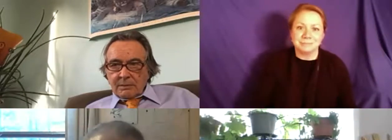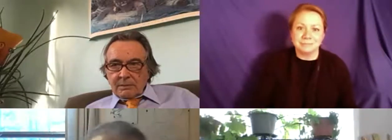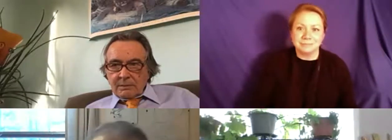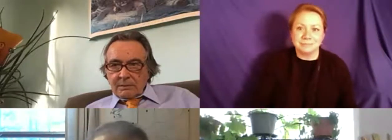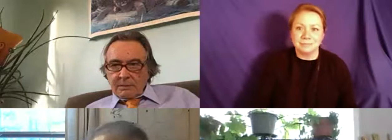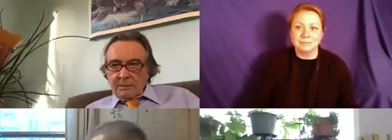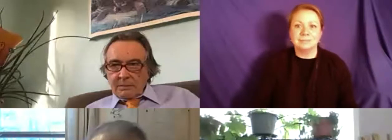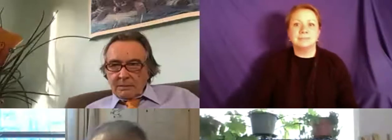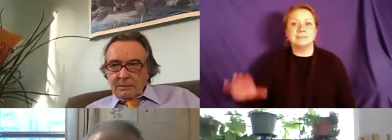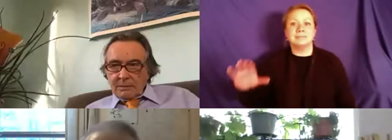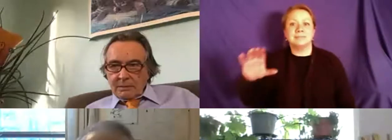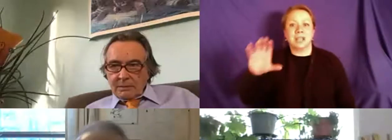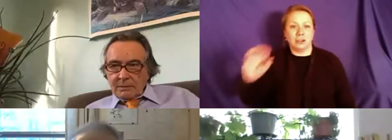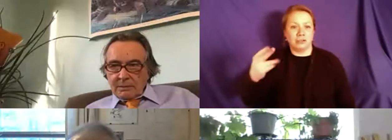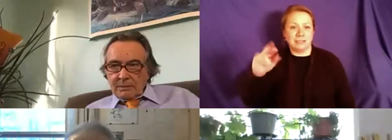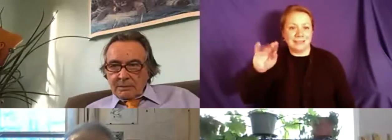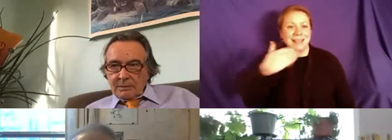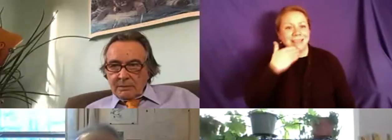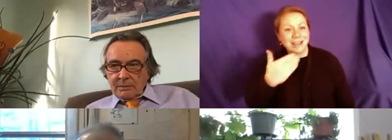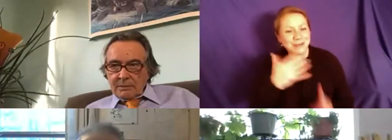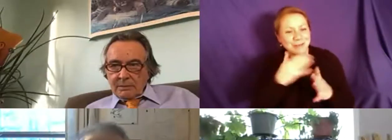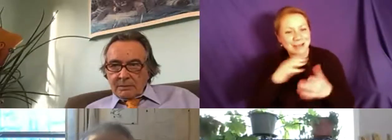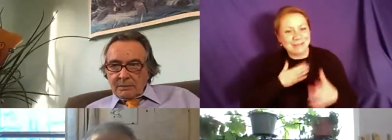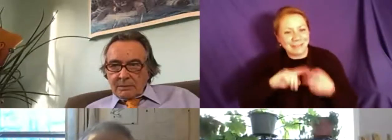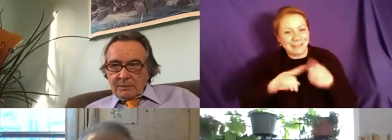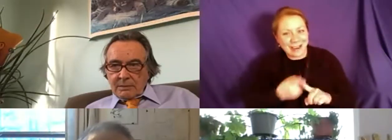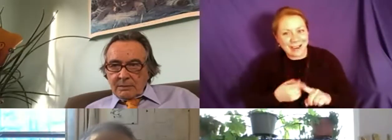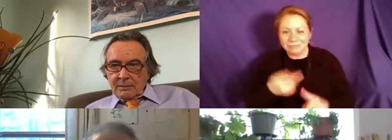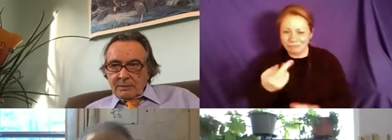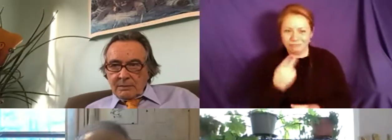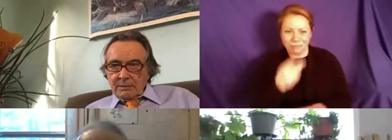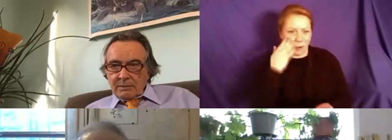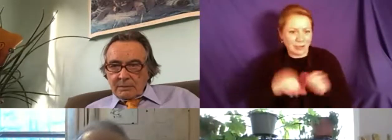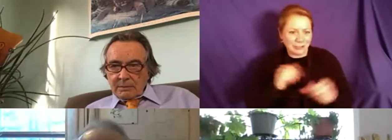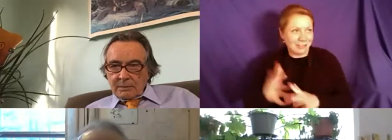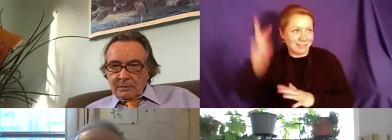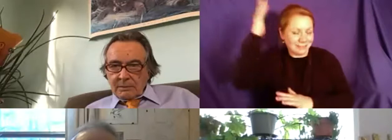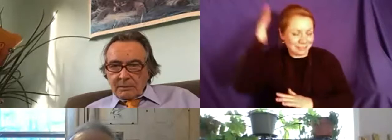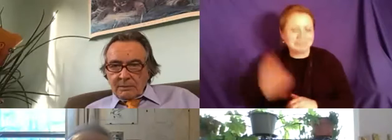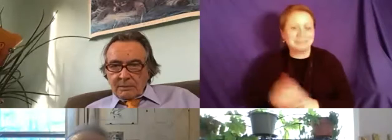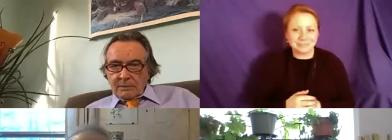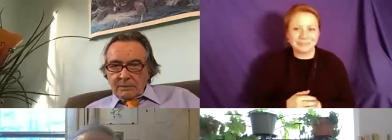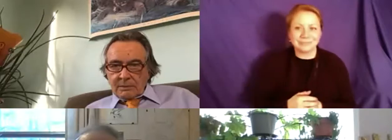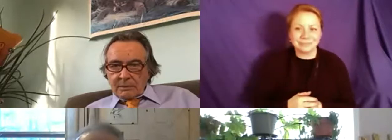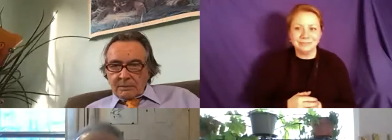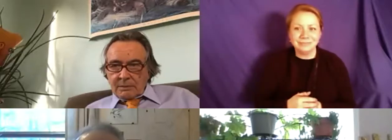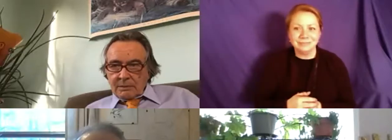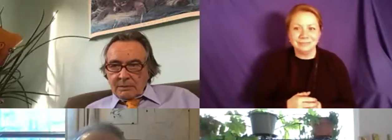Hey, Ed, thank you very much, my friend. We go back a long ways. I'd like